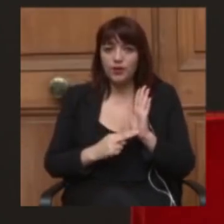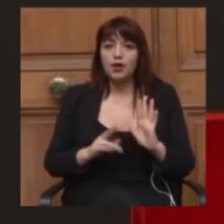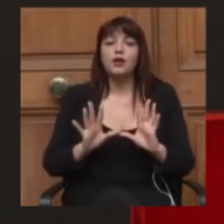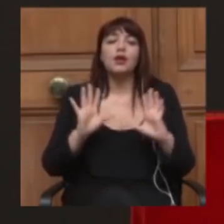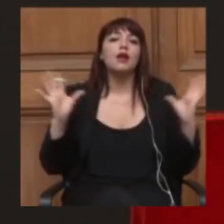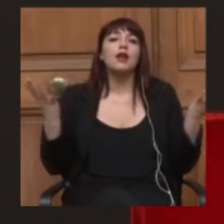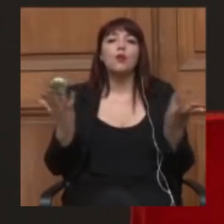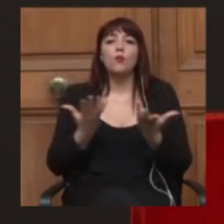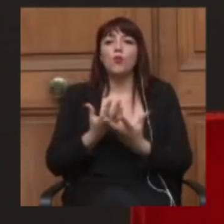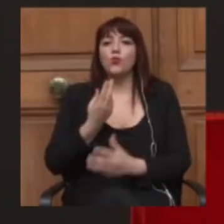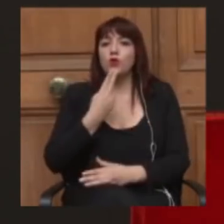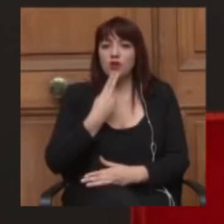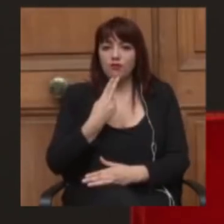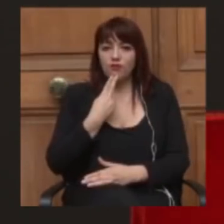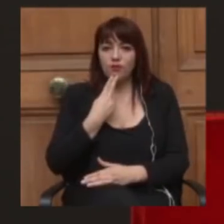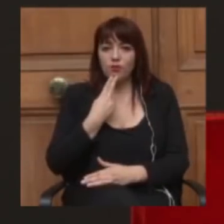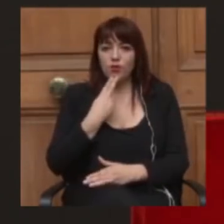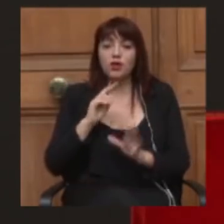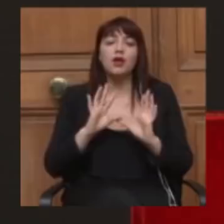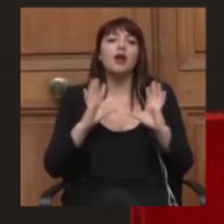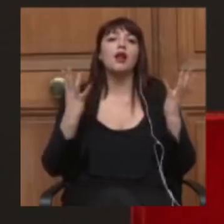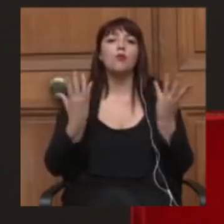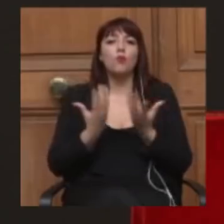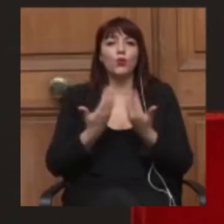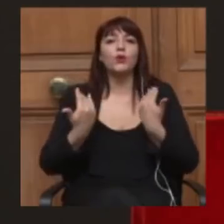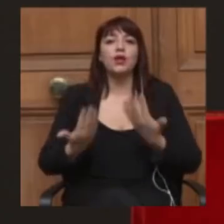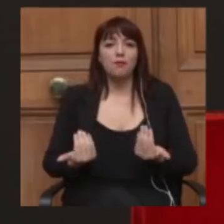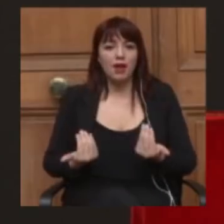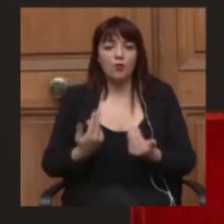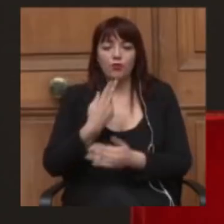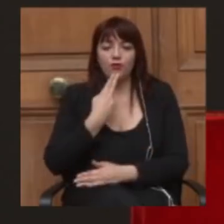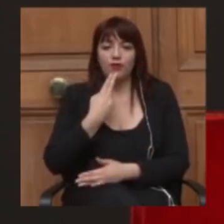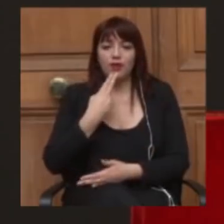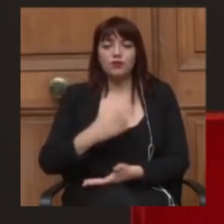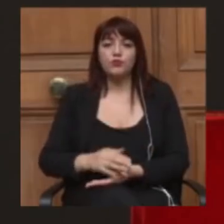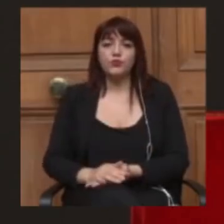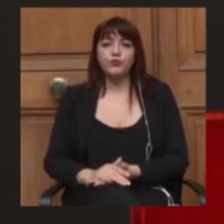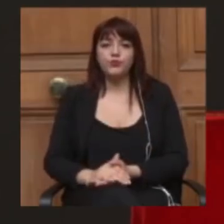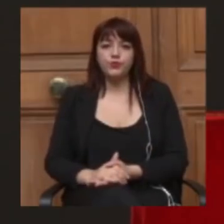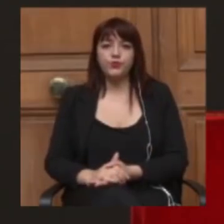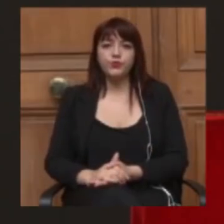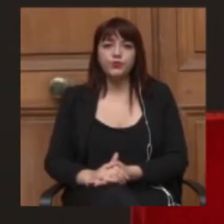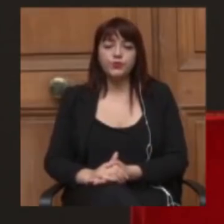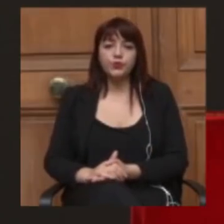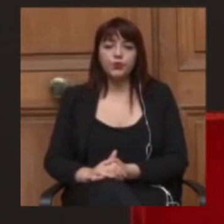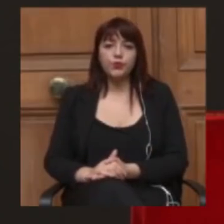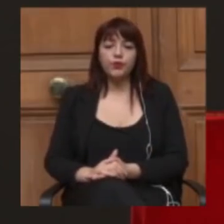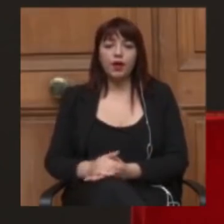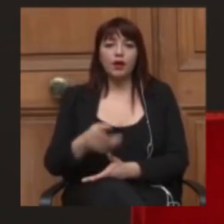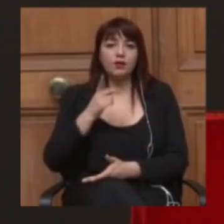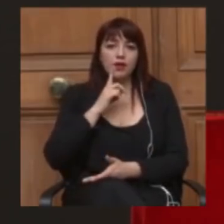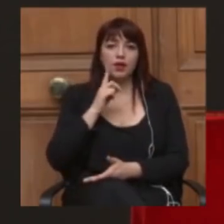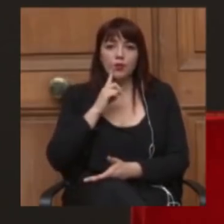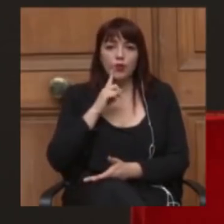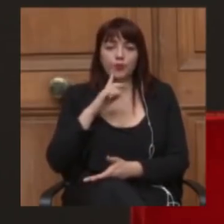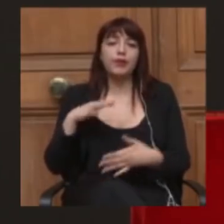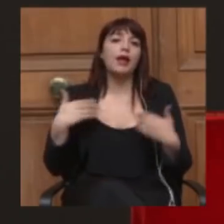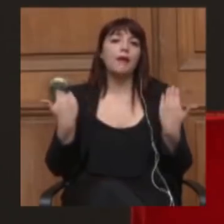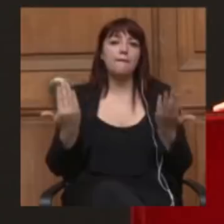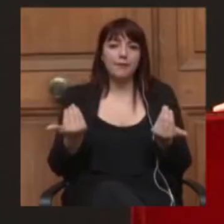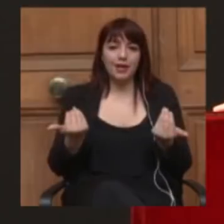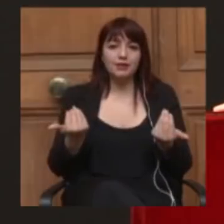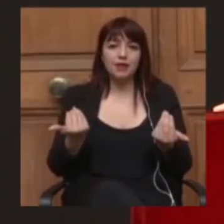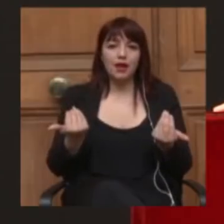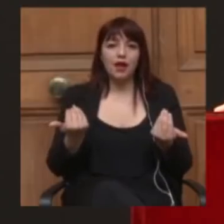the world in which we hope to live. We have engendered hope in one another. Who would I